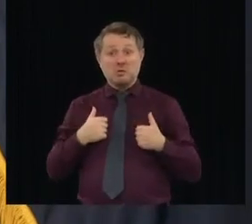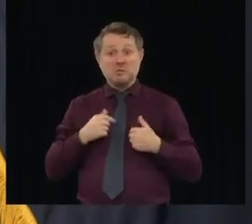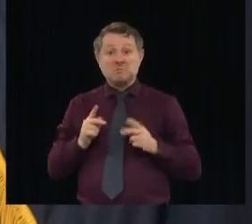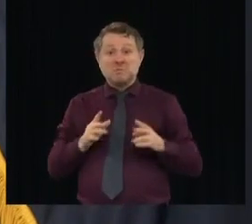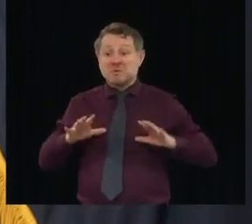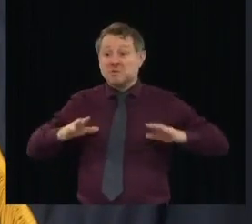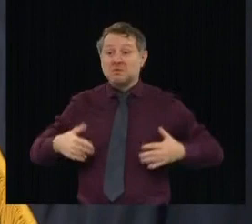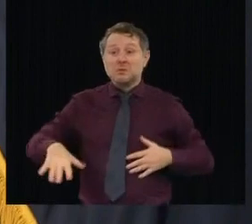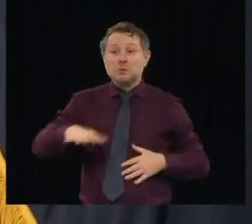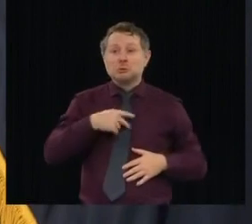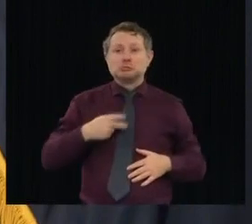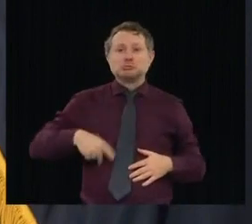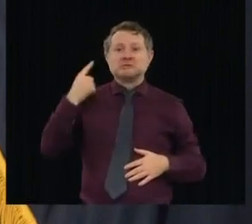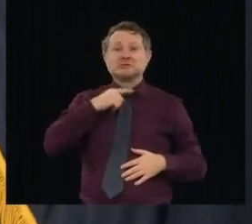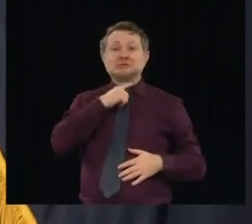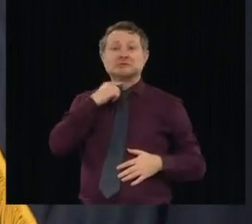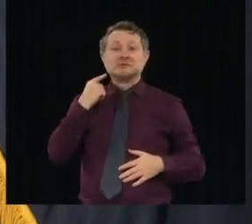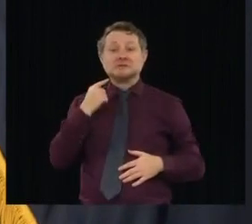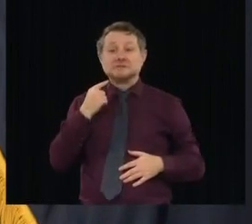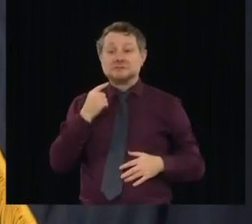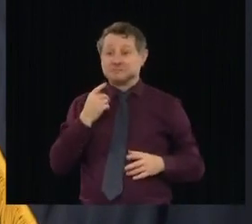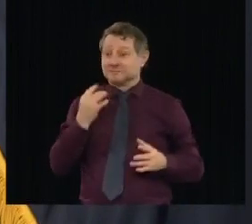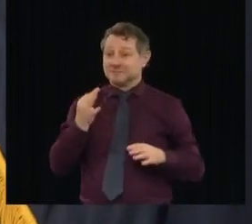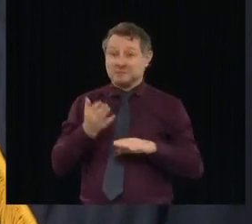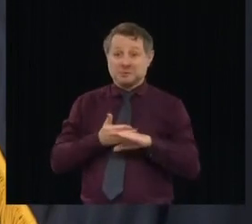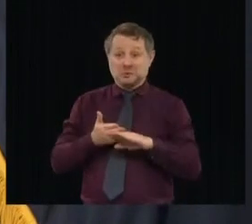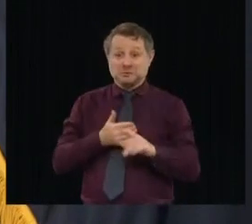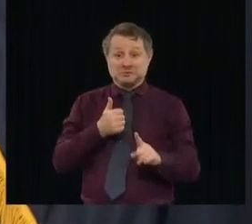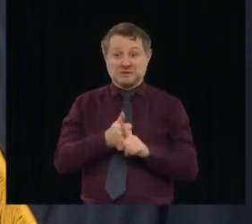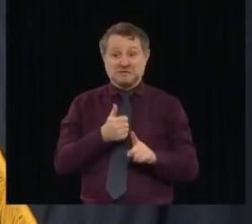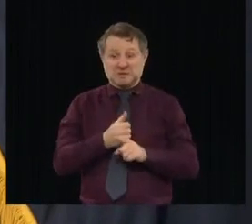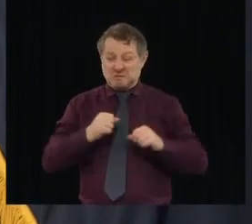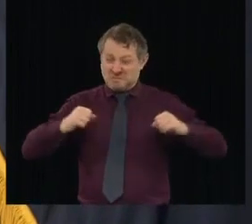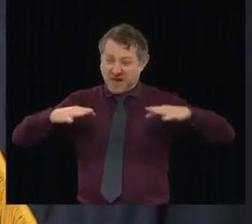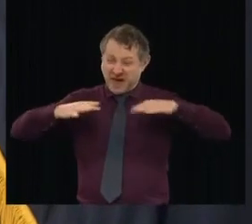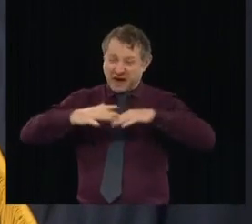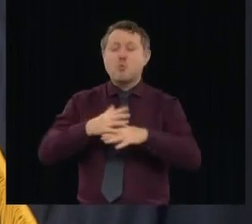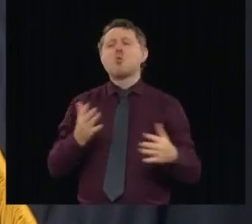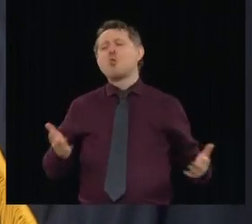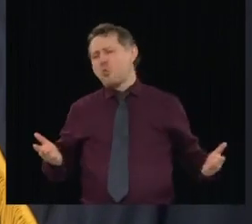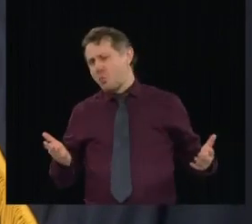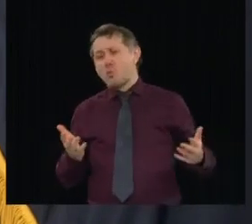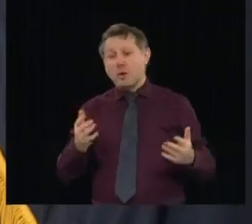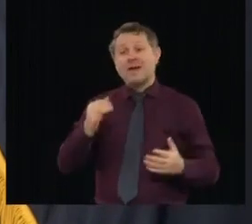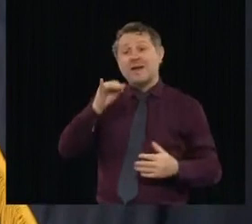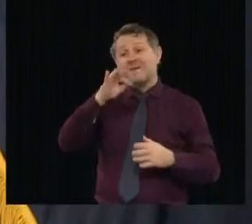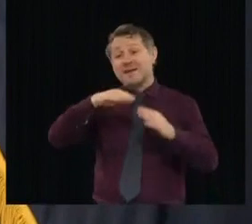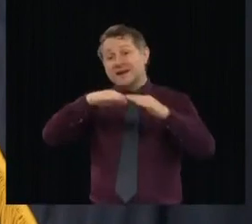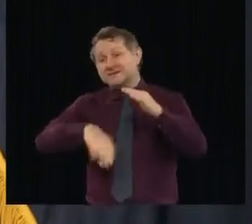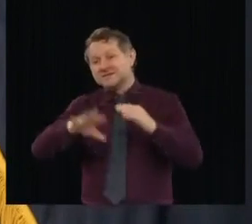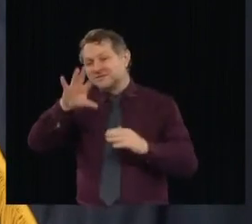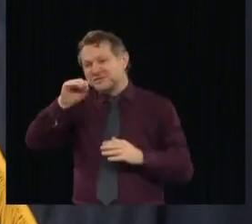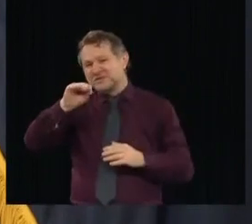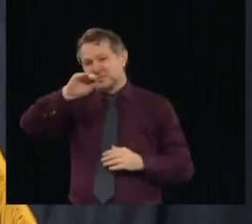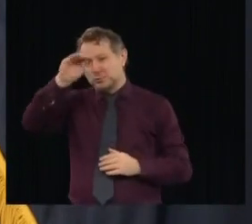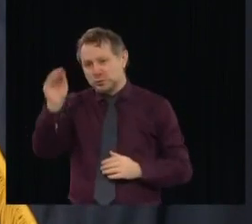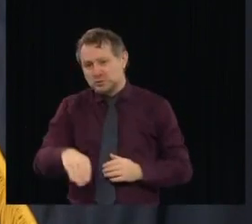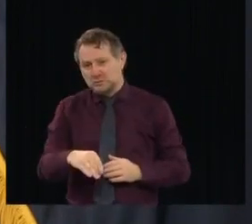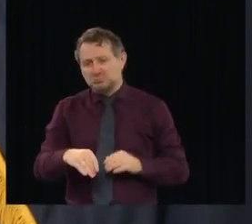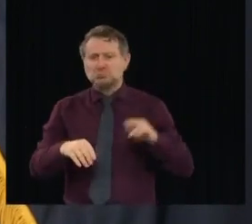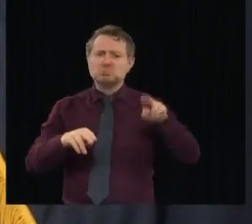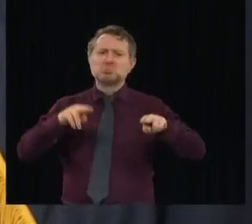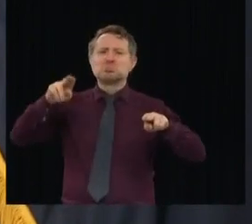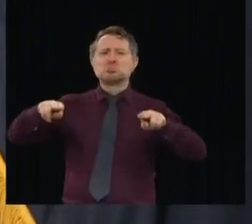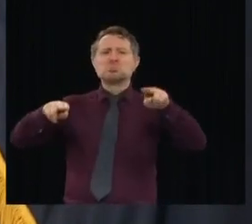there, because the problem with the beach is if it's overcrowded, right? If it's 50% of occupancy, you're fine. The problem is if